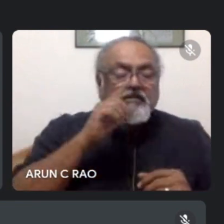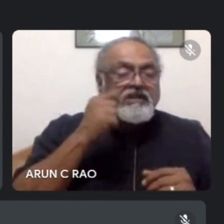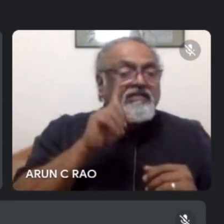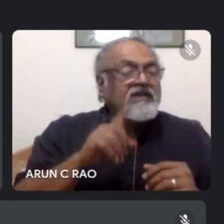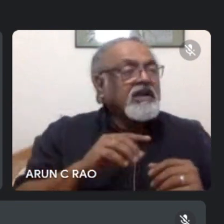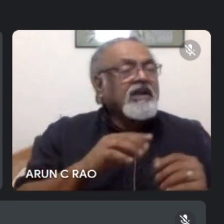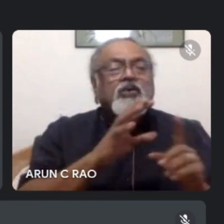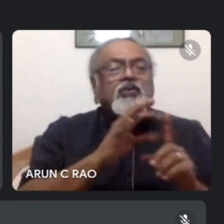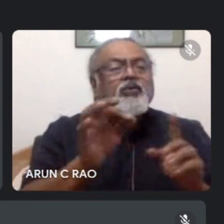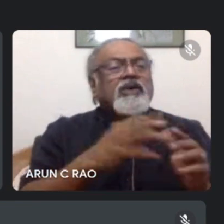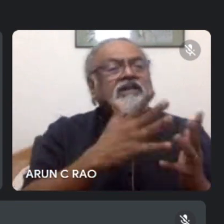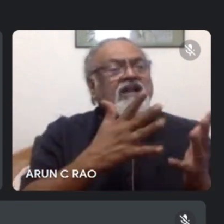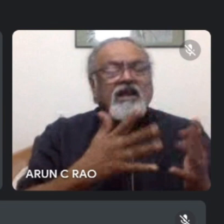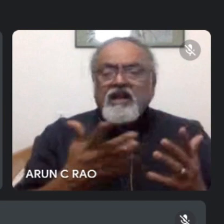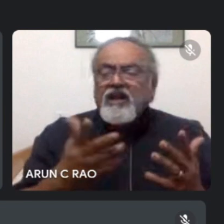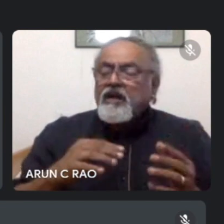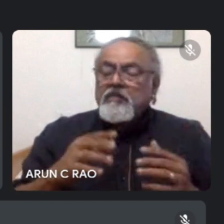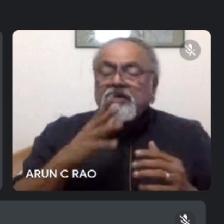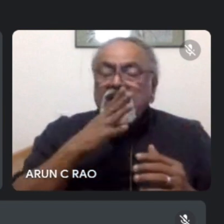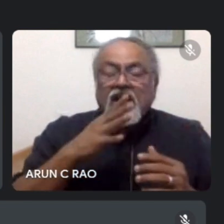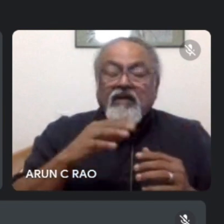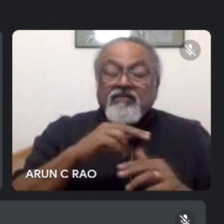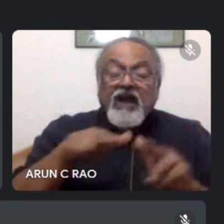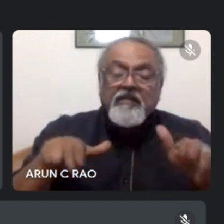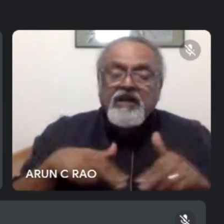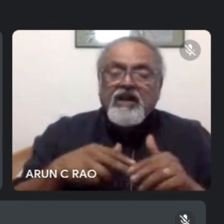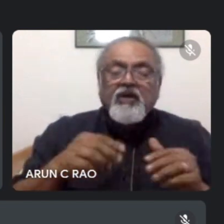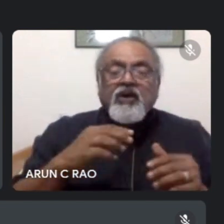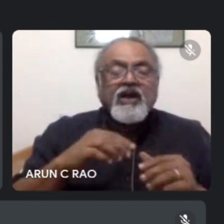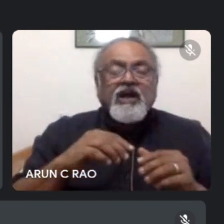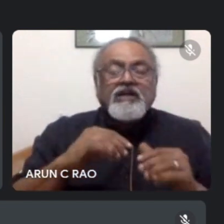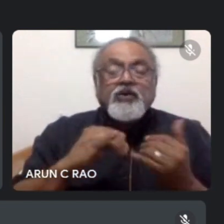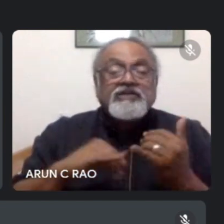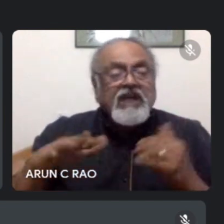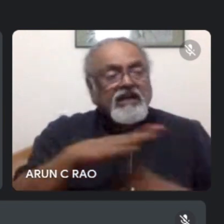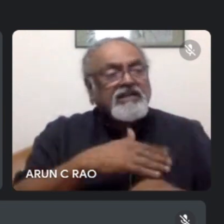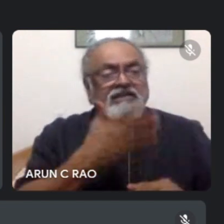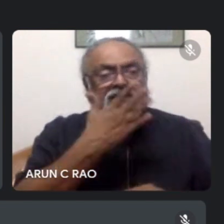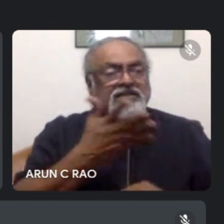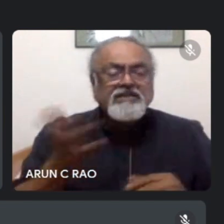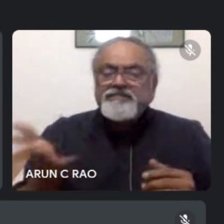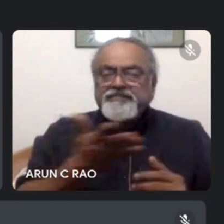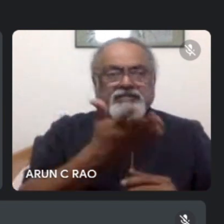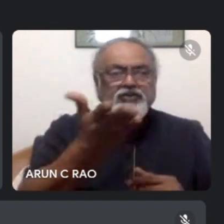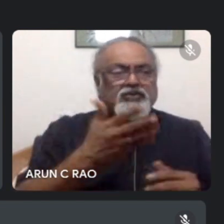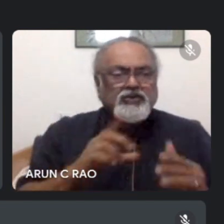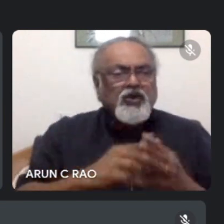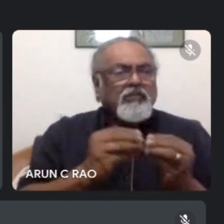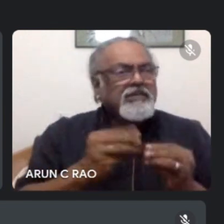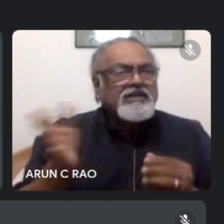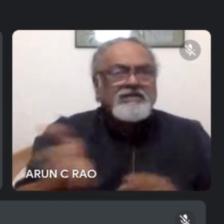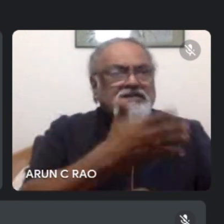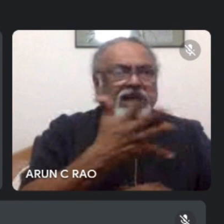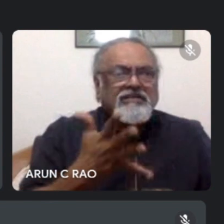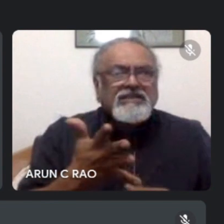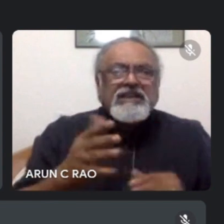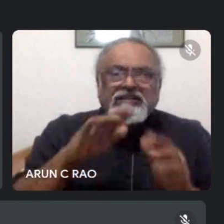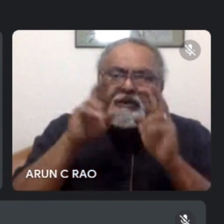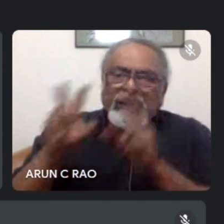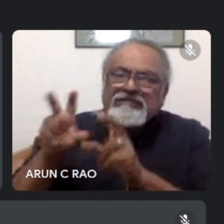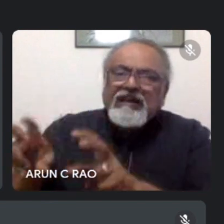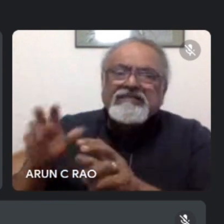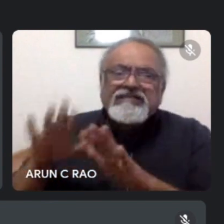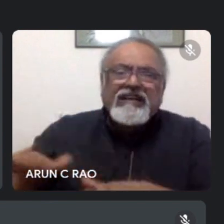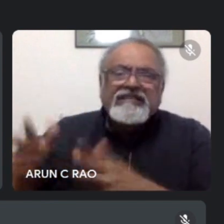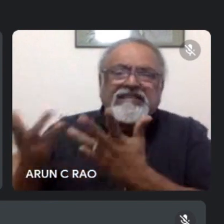around so much, or they are not able to be more productive as they are supposed to be. So